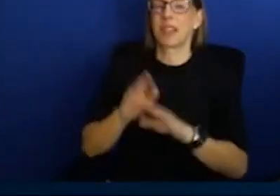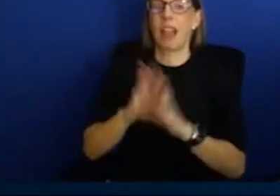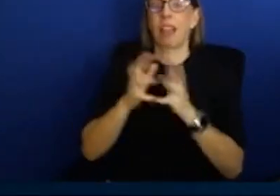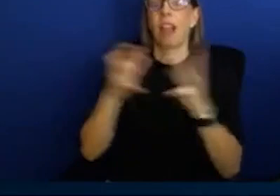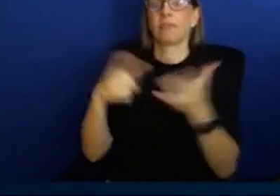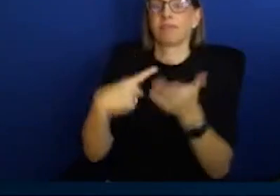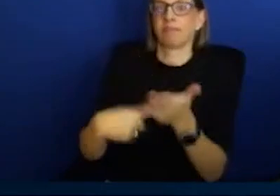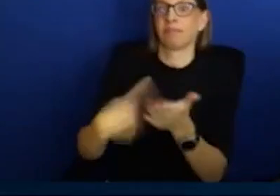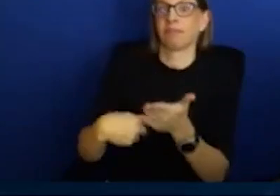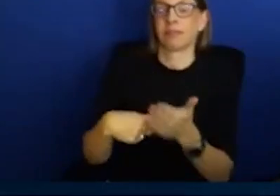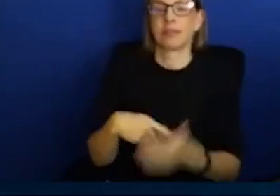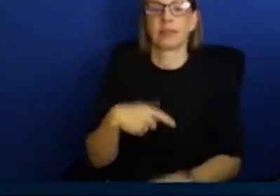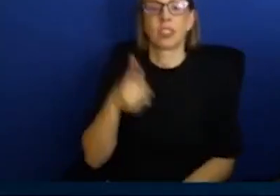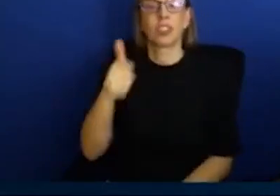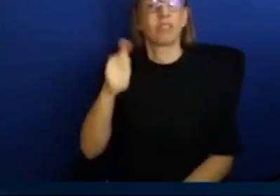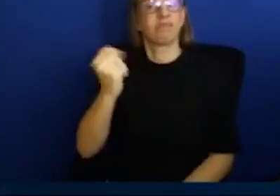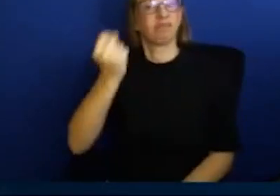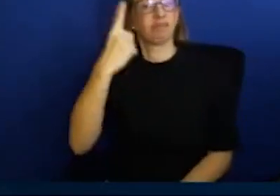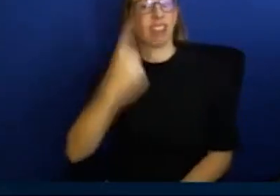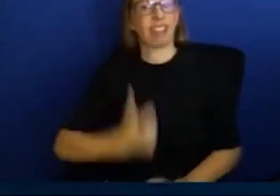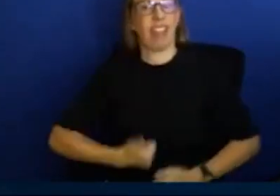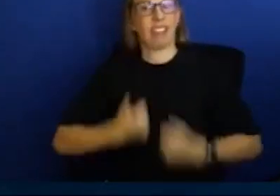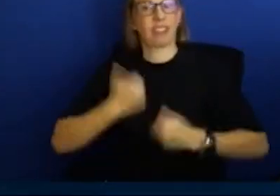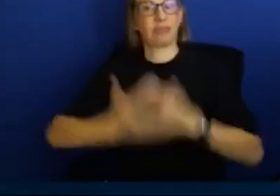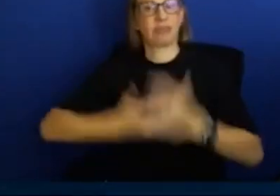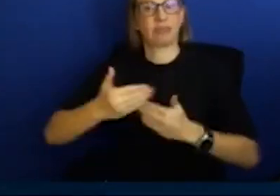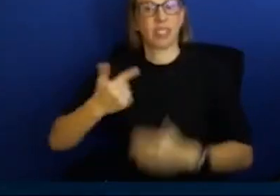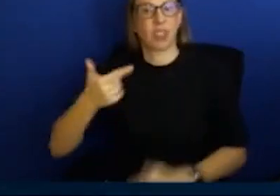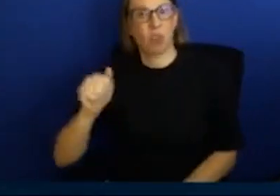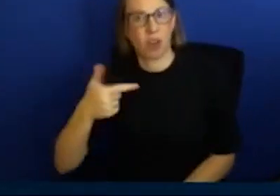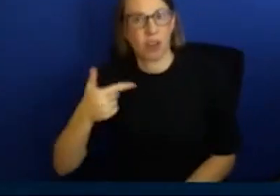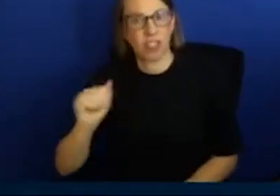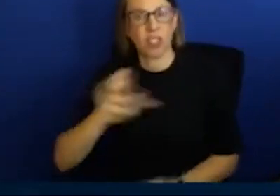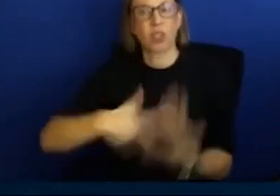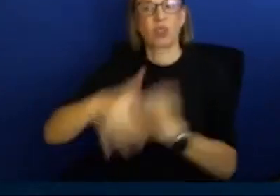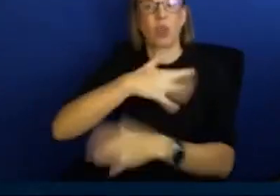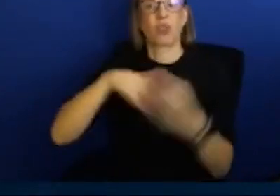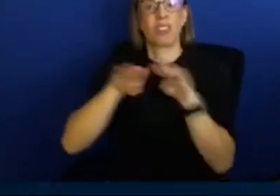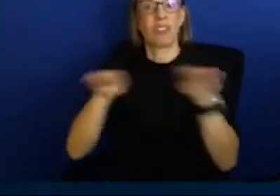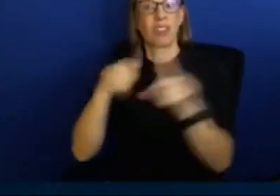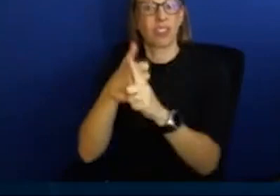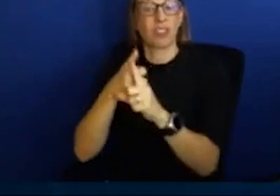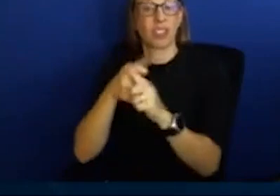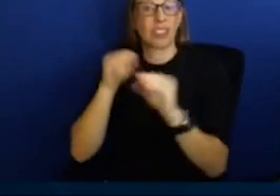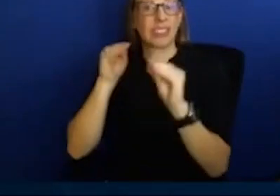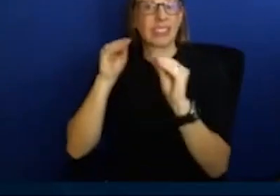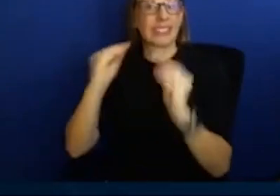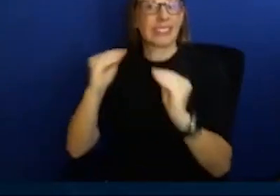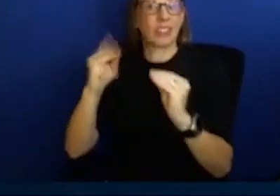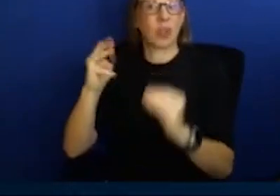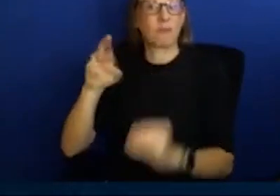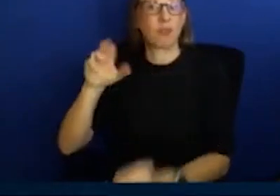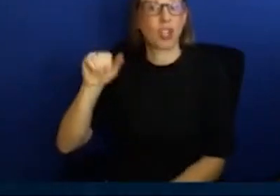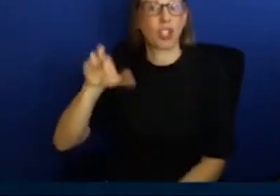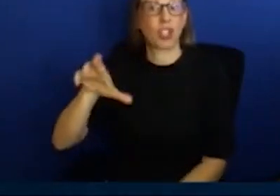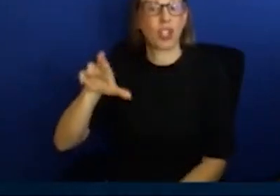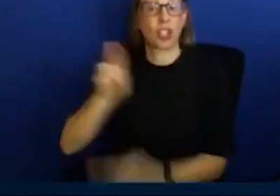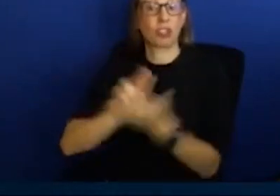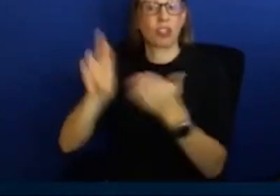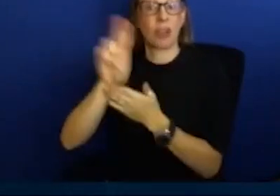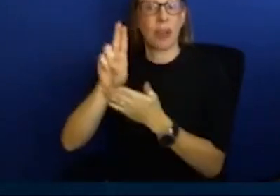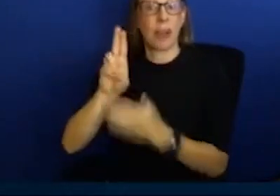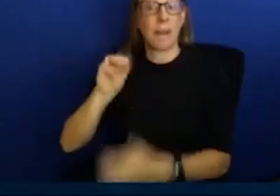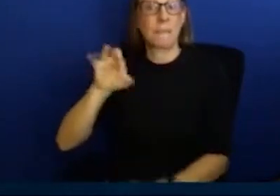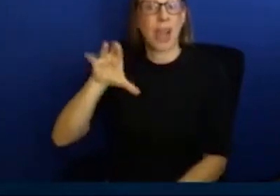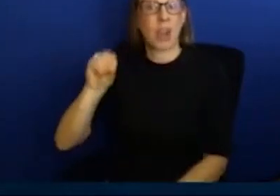you kind of understand what life is like in Georgia, certainly on a social level. You used to teach at Mercer University School of Medicine in the microbiology